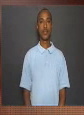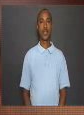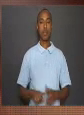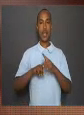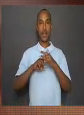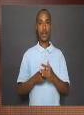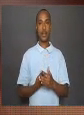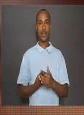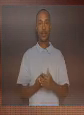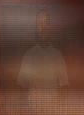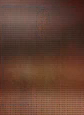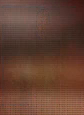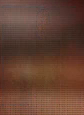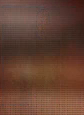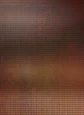Begin.